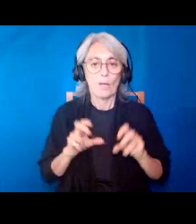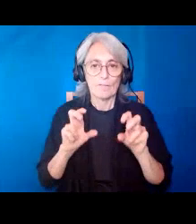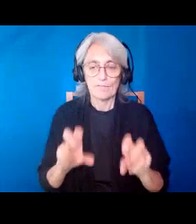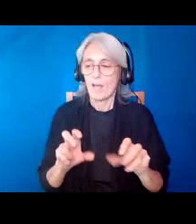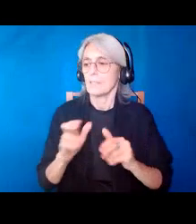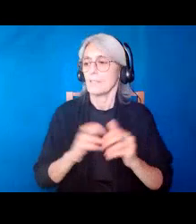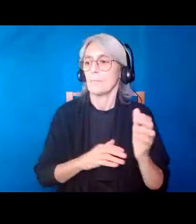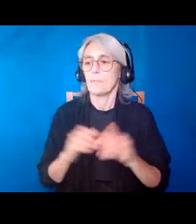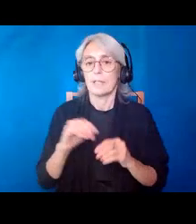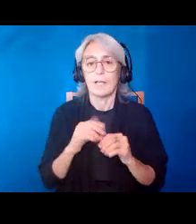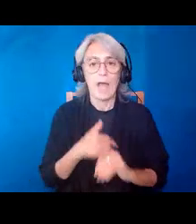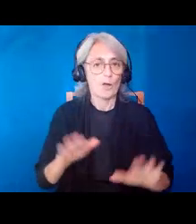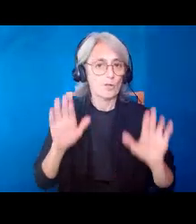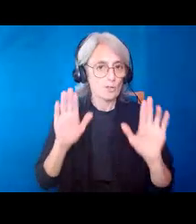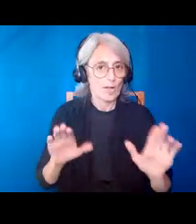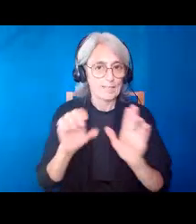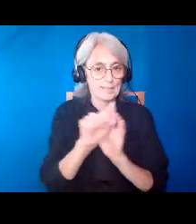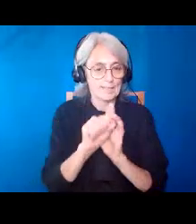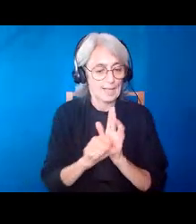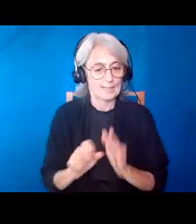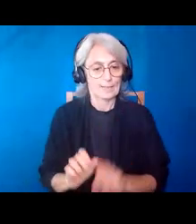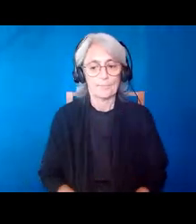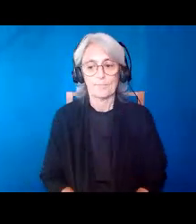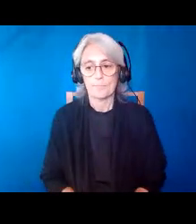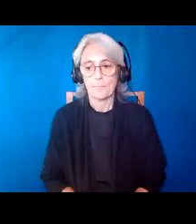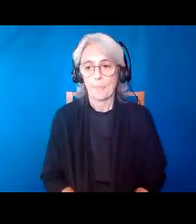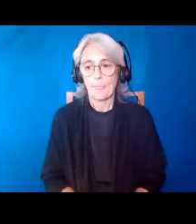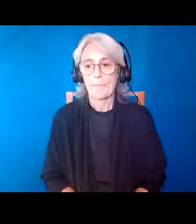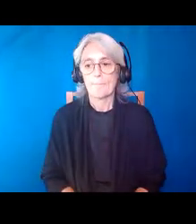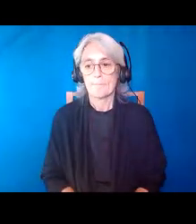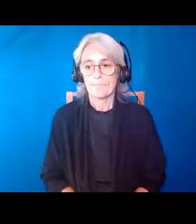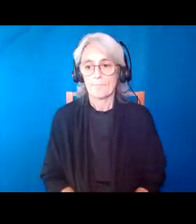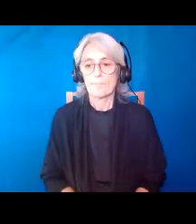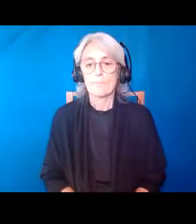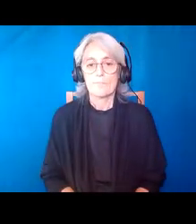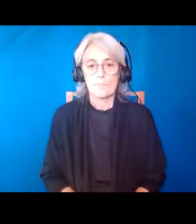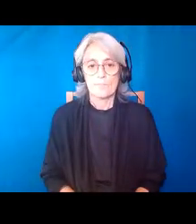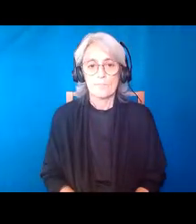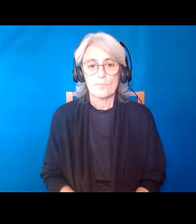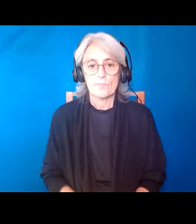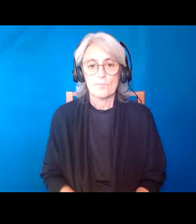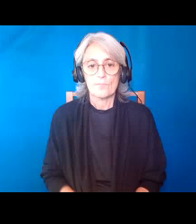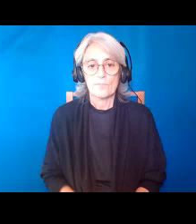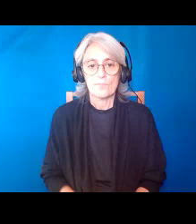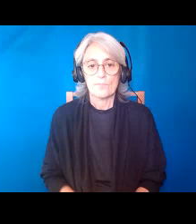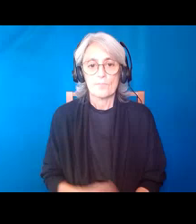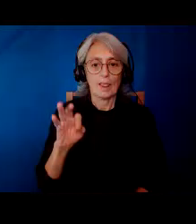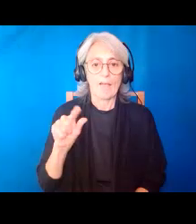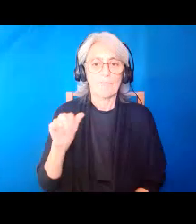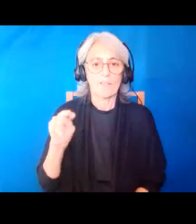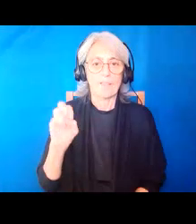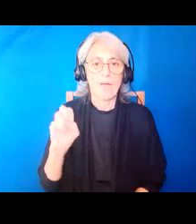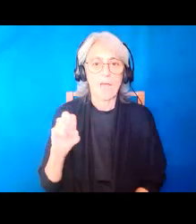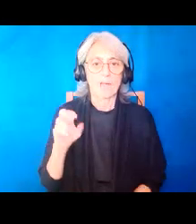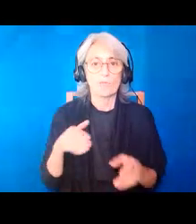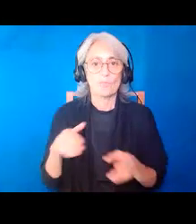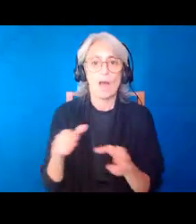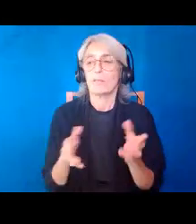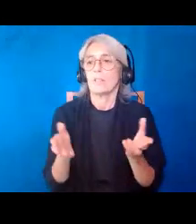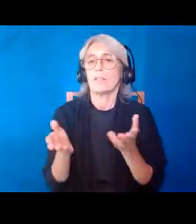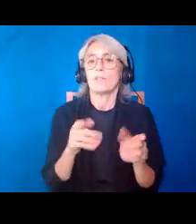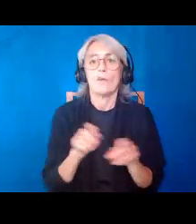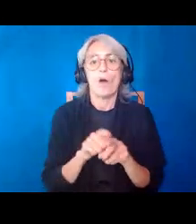our great state. And so we must continue to invest in these lifeline routes that serve also many